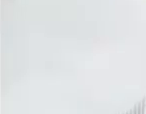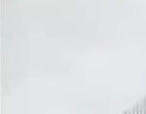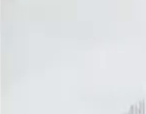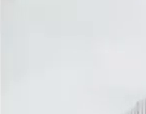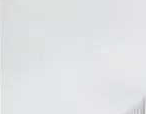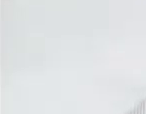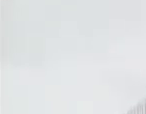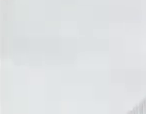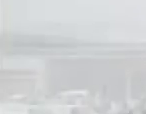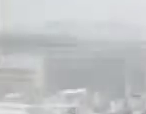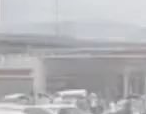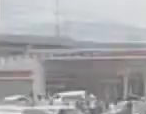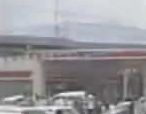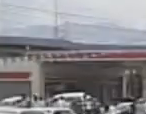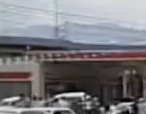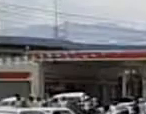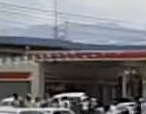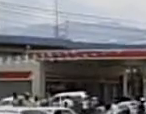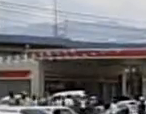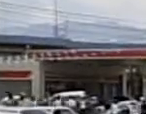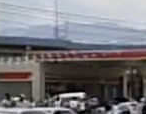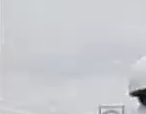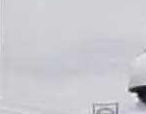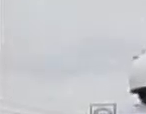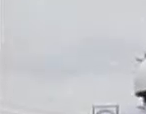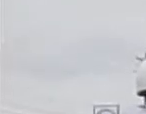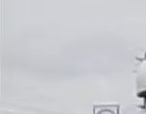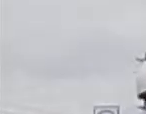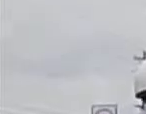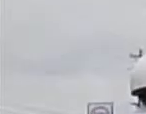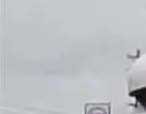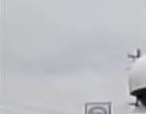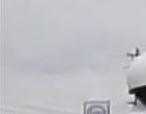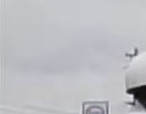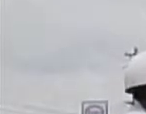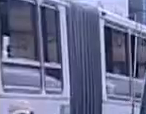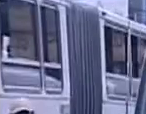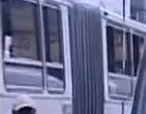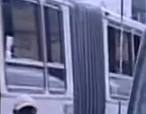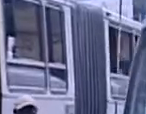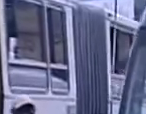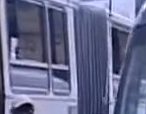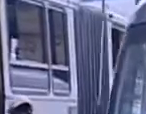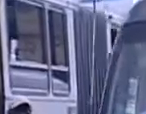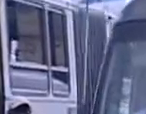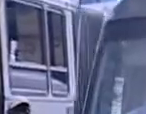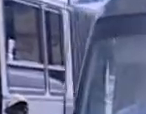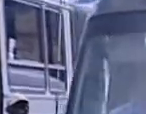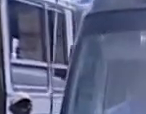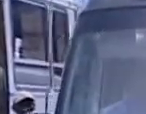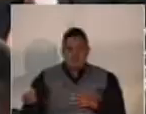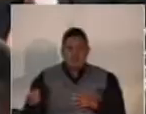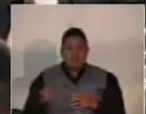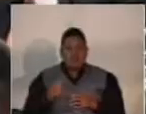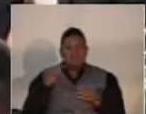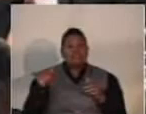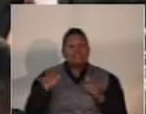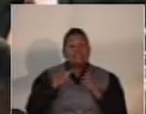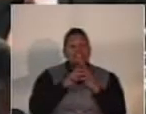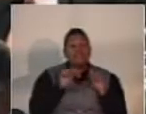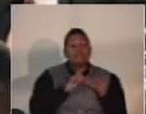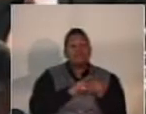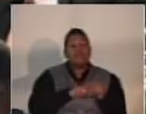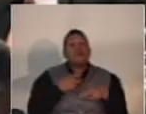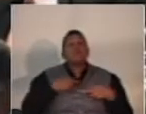The Transport Authority will continue to implement a range of initiatives to improve service to the country's commuters. A road management